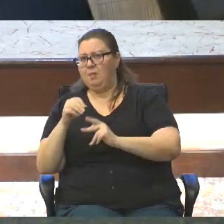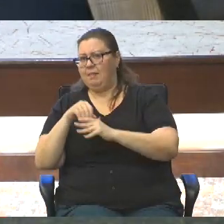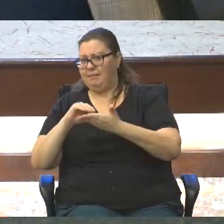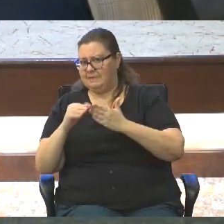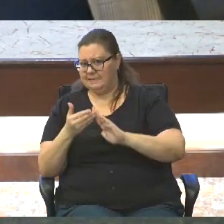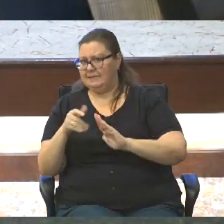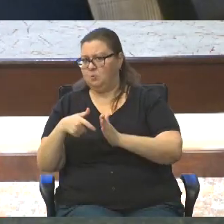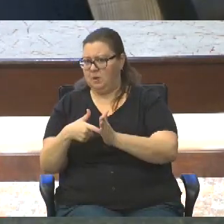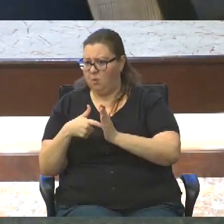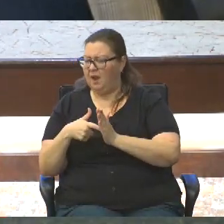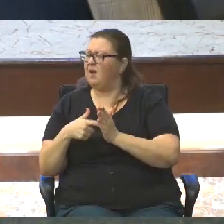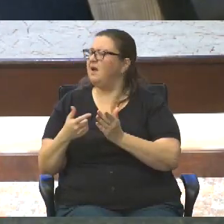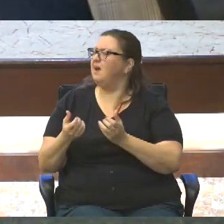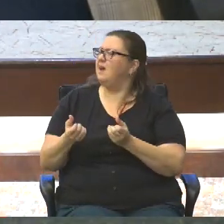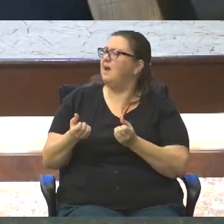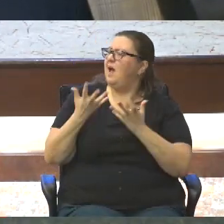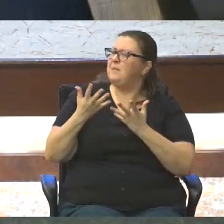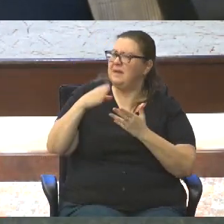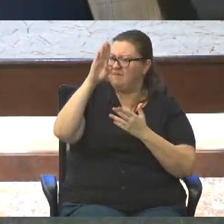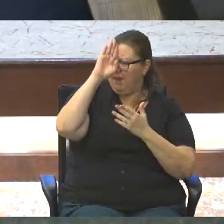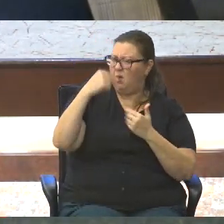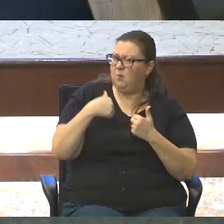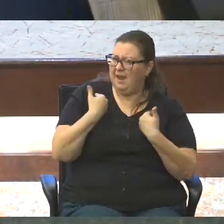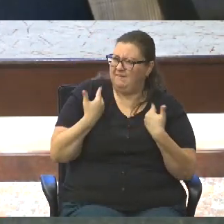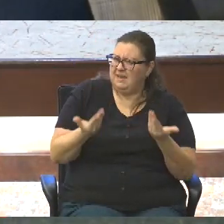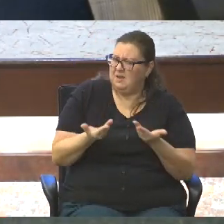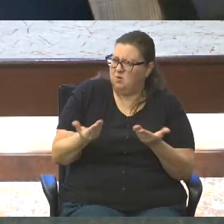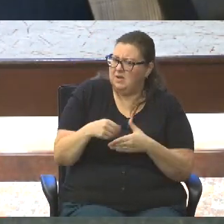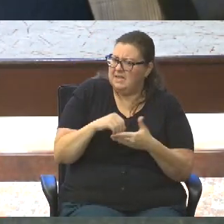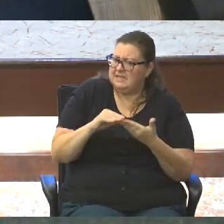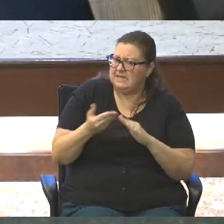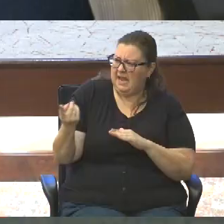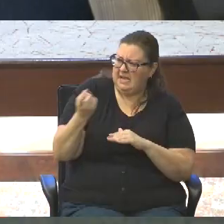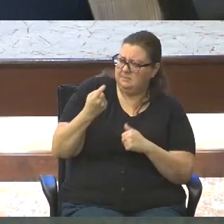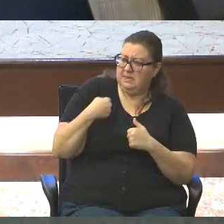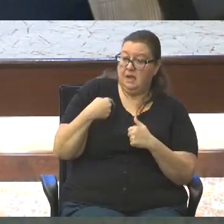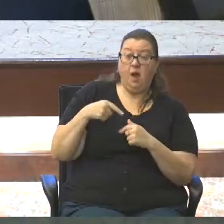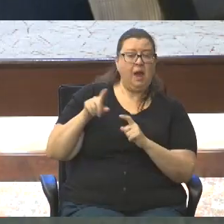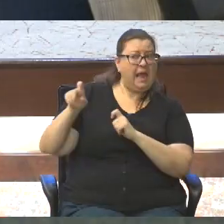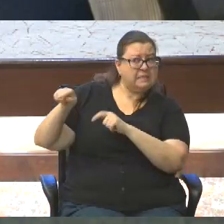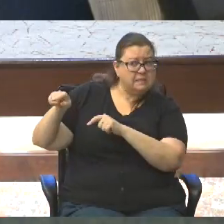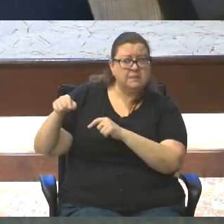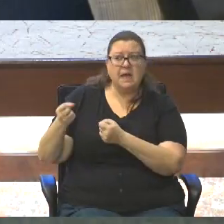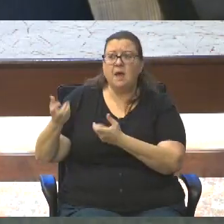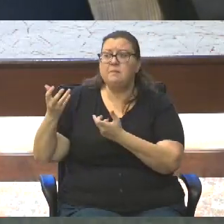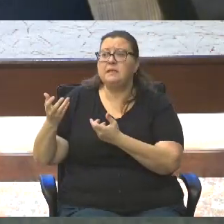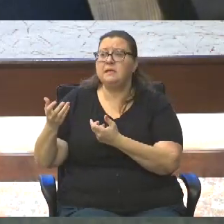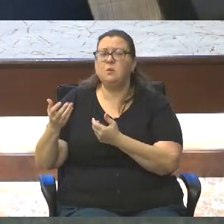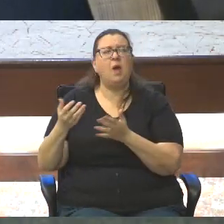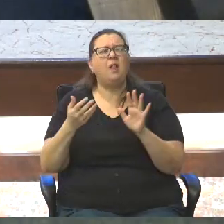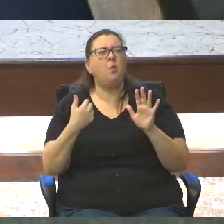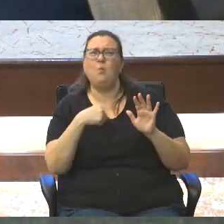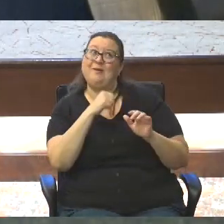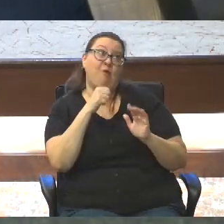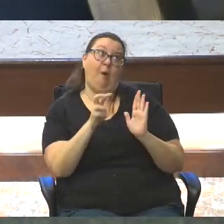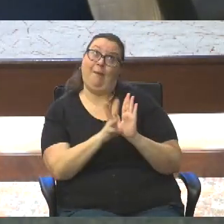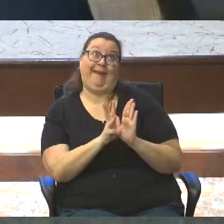many firefighters do you have in your city? He said, Alice, we're not as big as Waco,